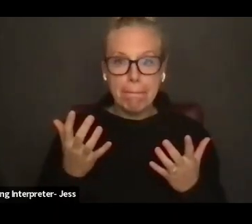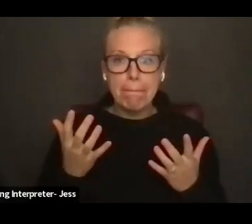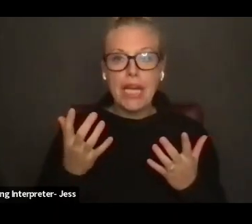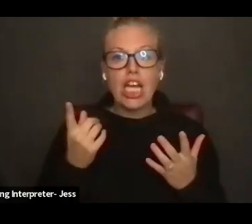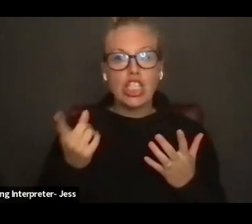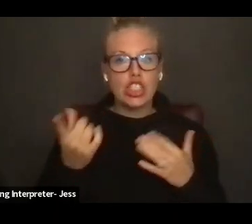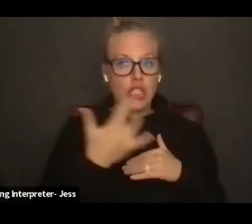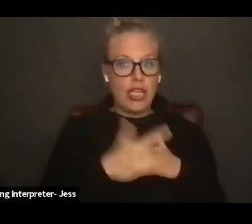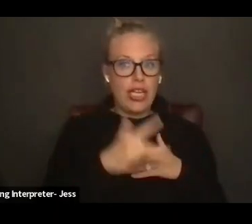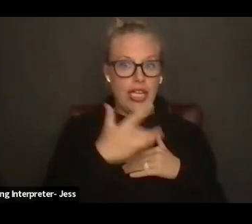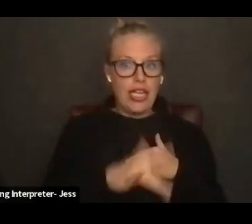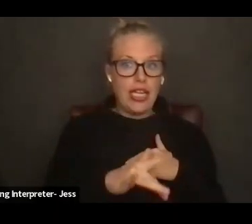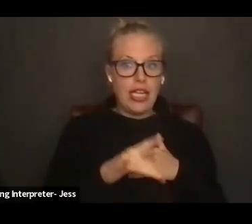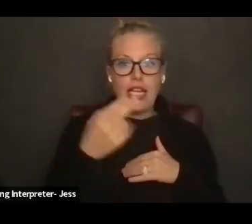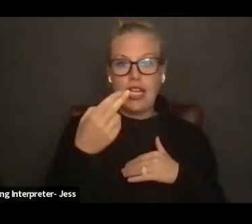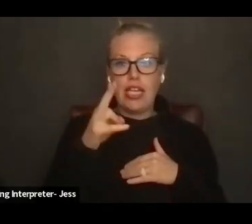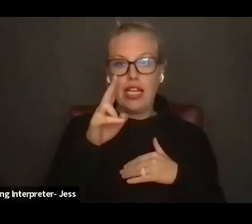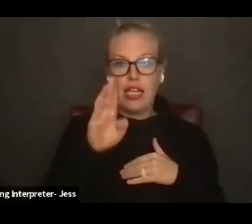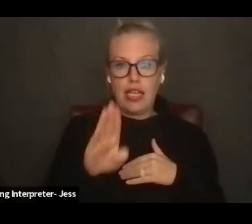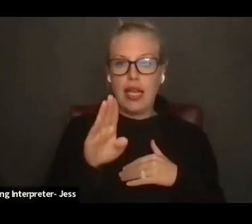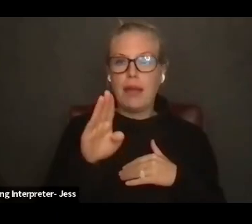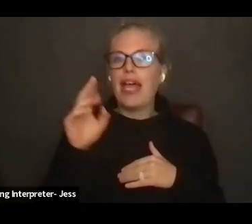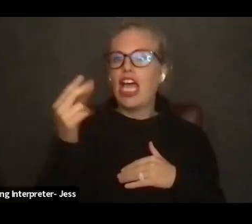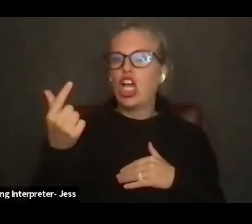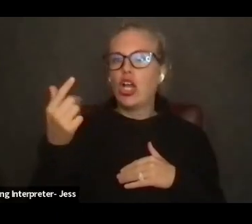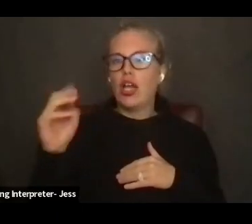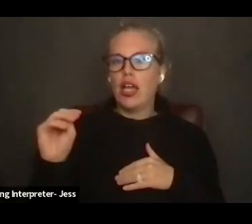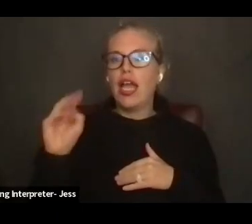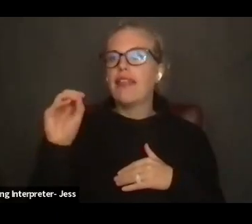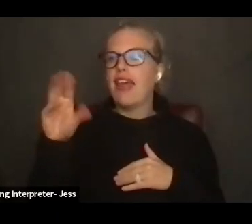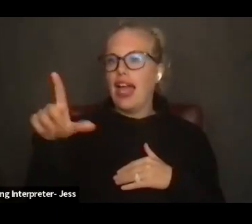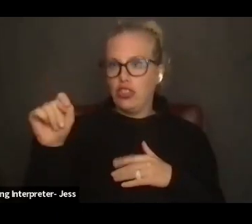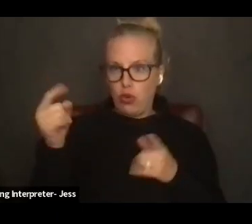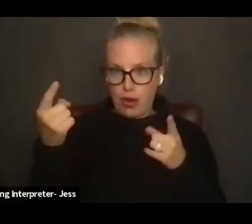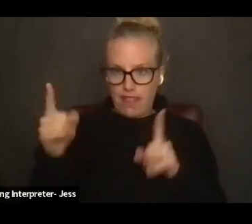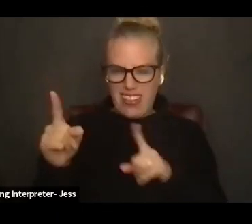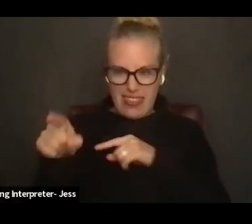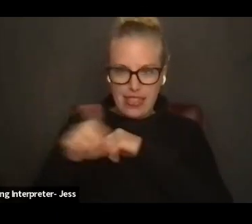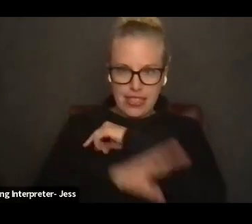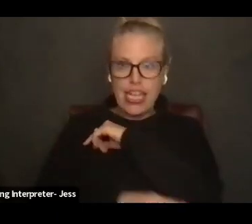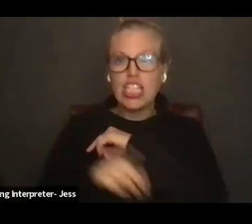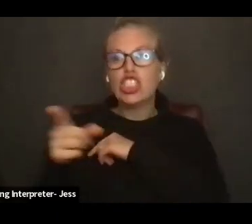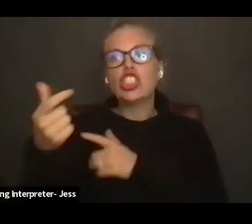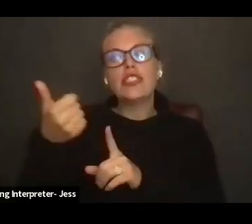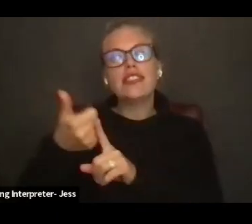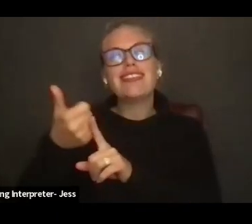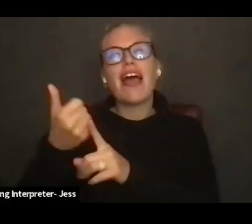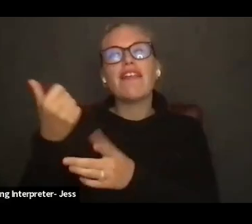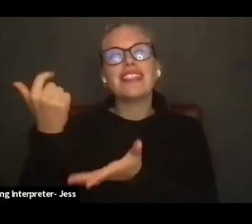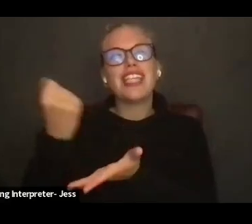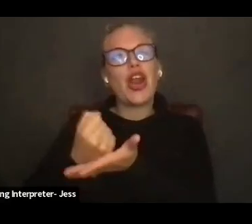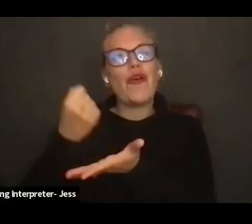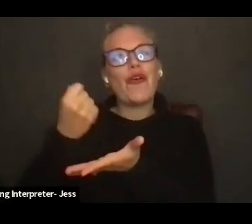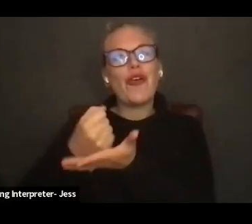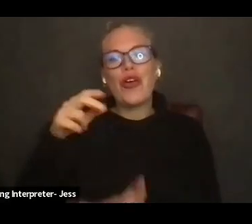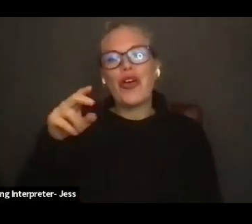She's available in the hub at Grand Marais at the October event, and she's a notary. So that's excellent.